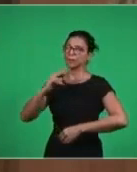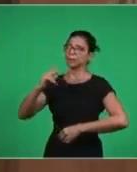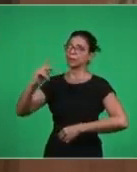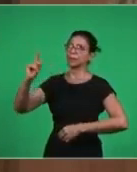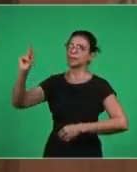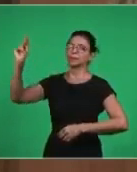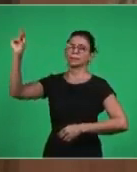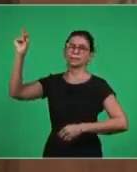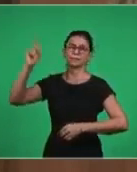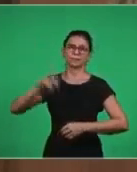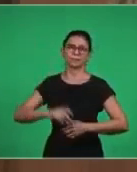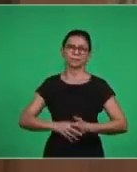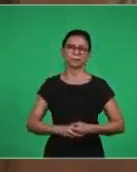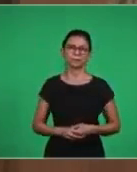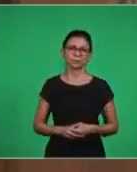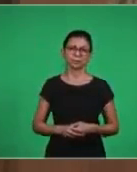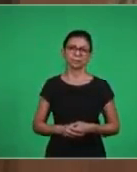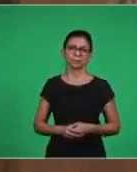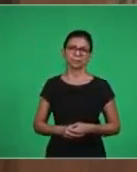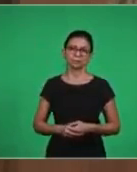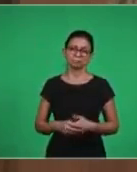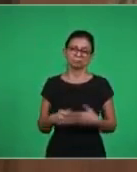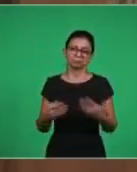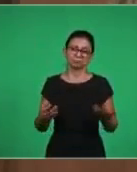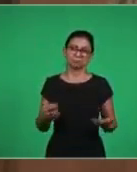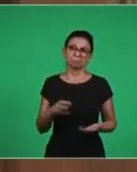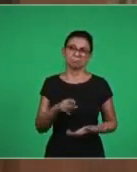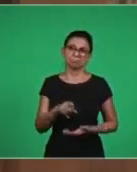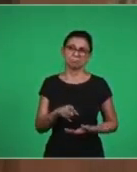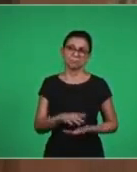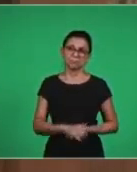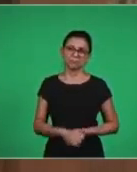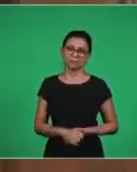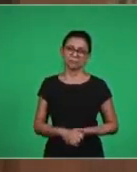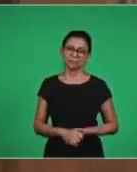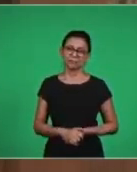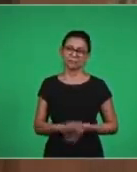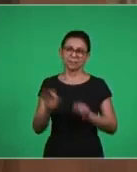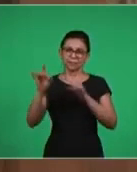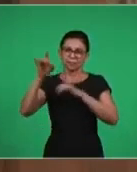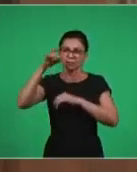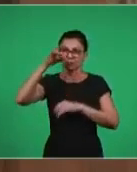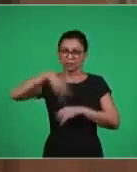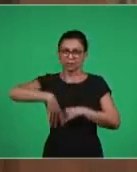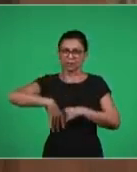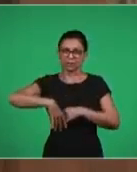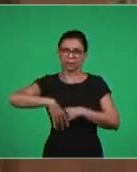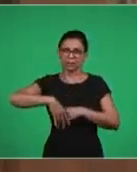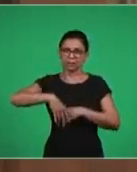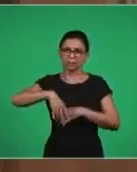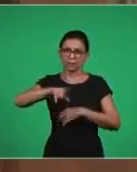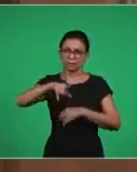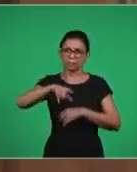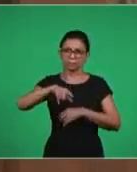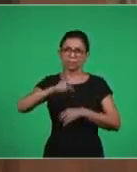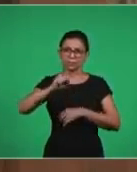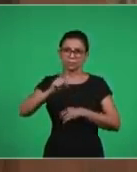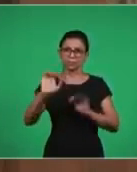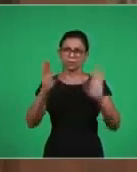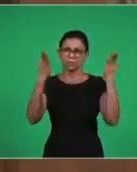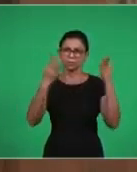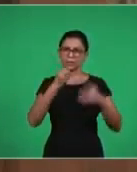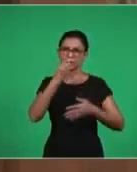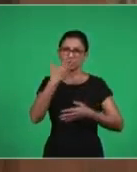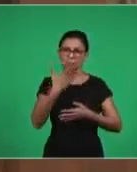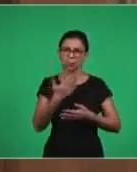So the food is on the word of the kingdom. So you are going to eat. Of course you have to eat. If you have a good supper of the